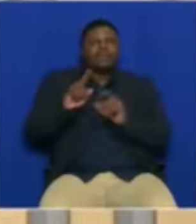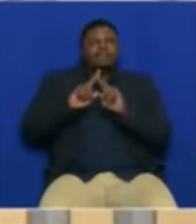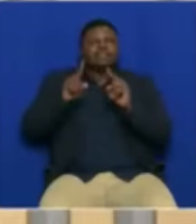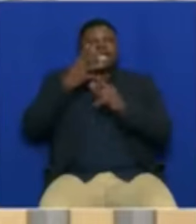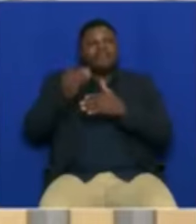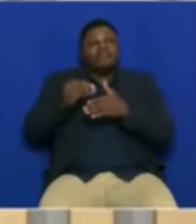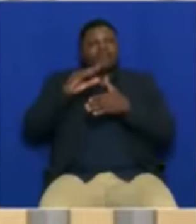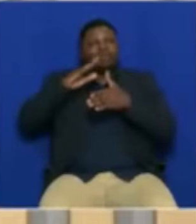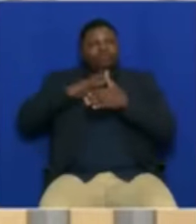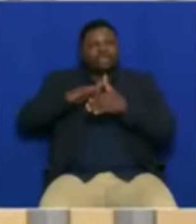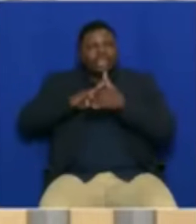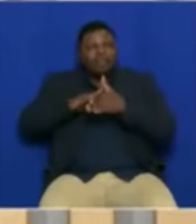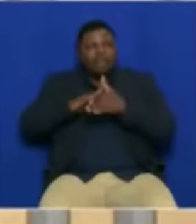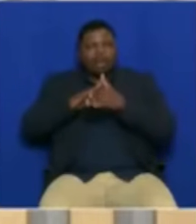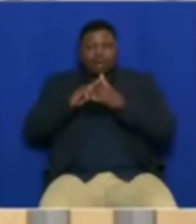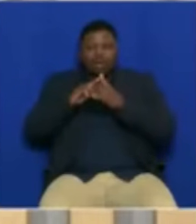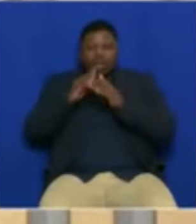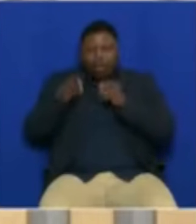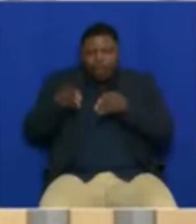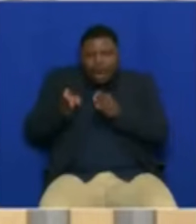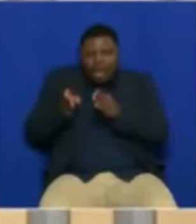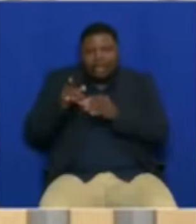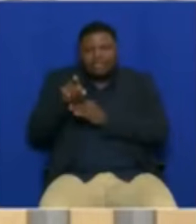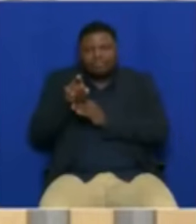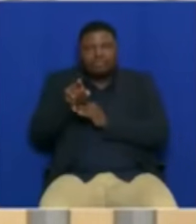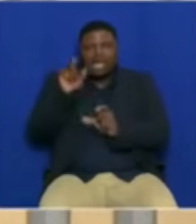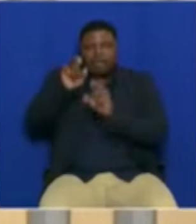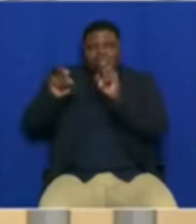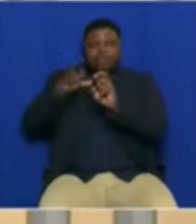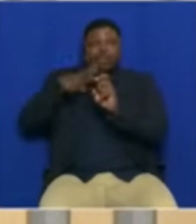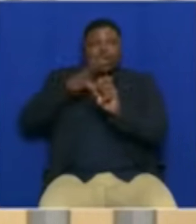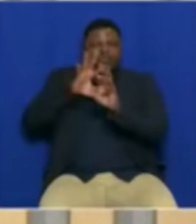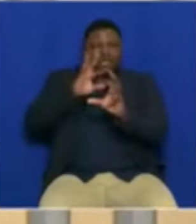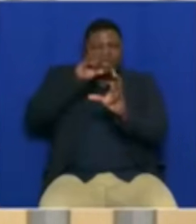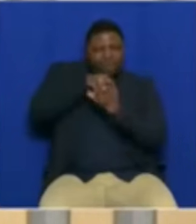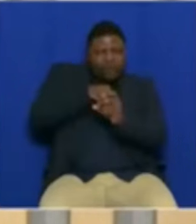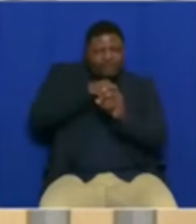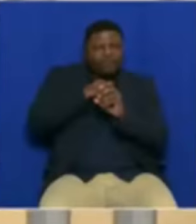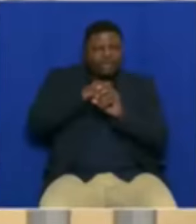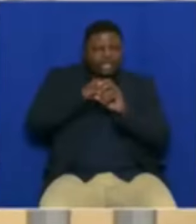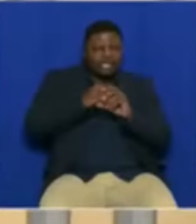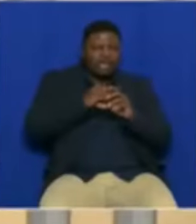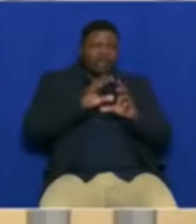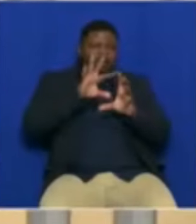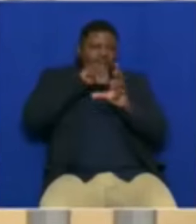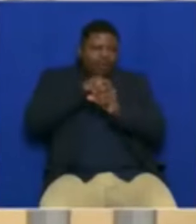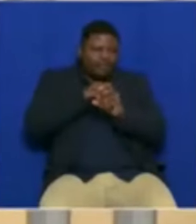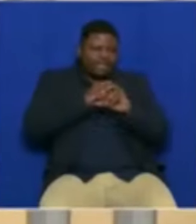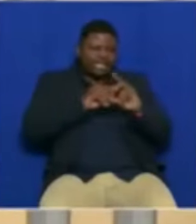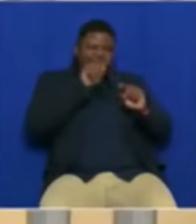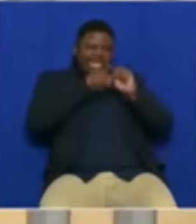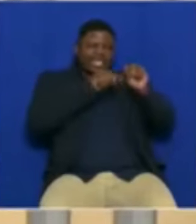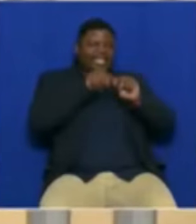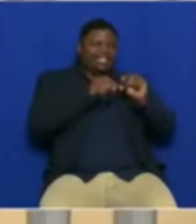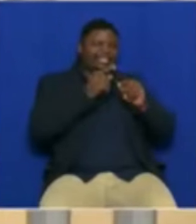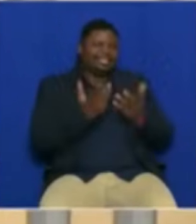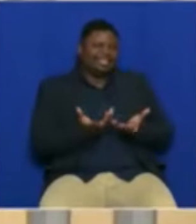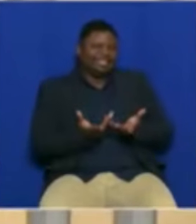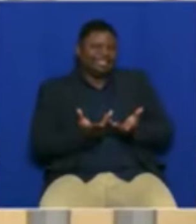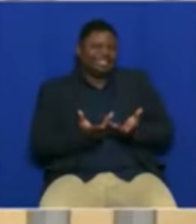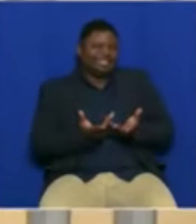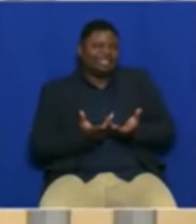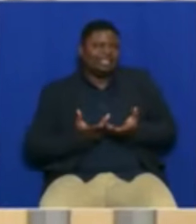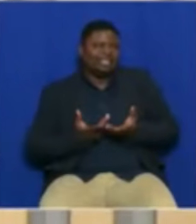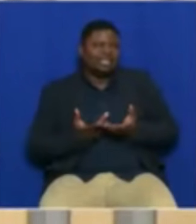were involved in some of the allegations. So therefore, on reasonable grounds, these documents were requested